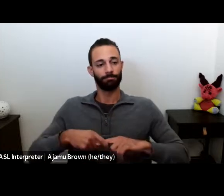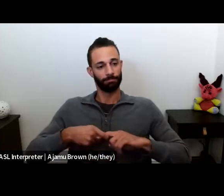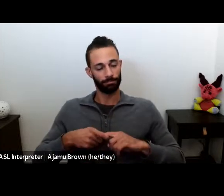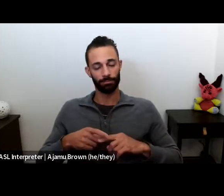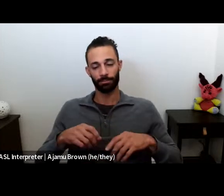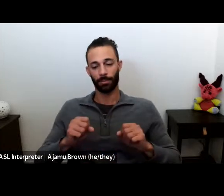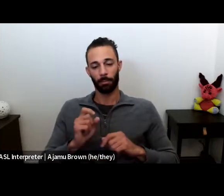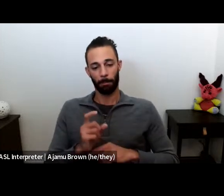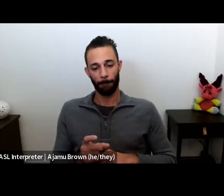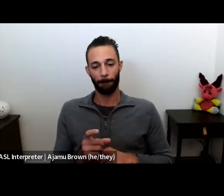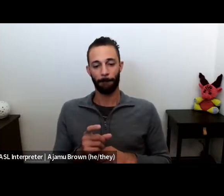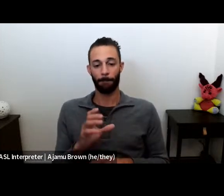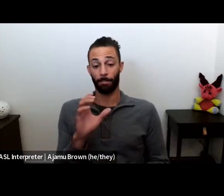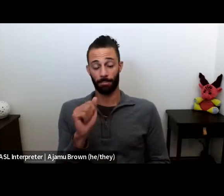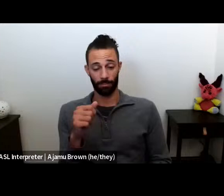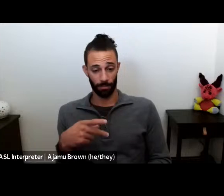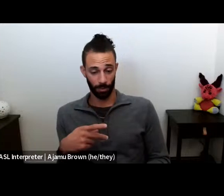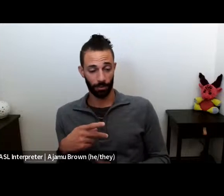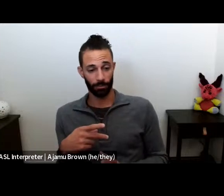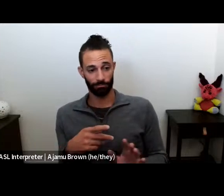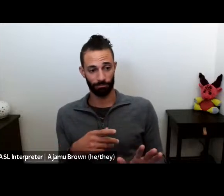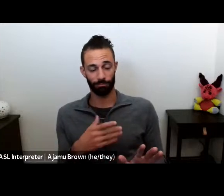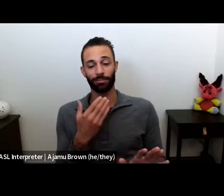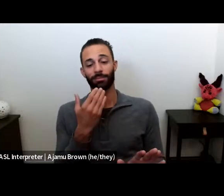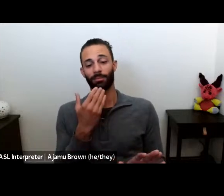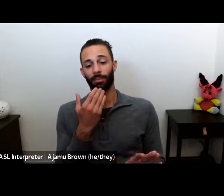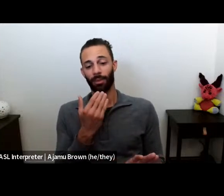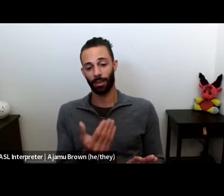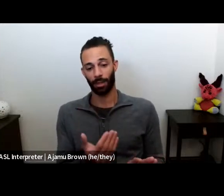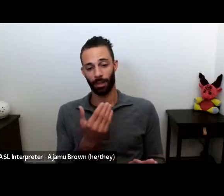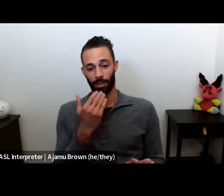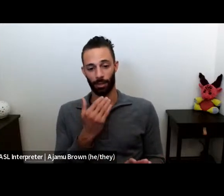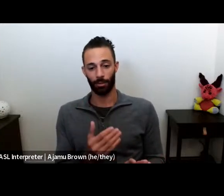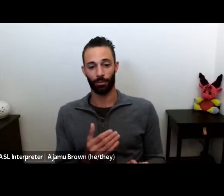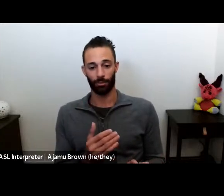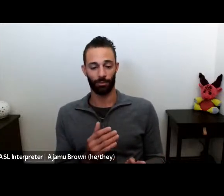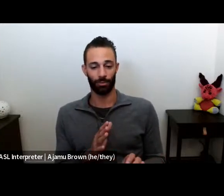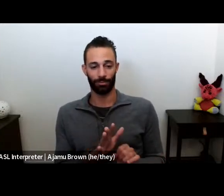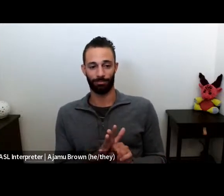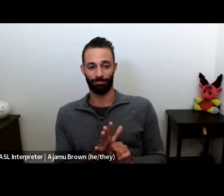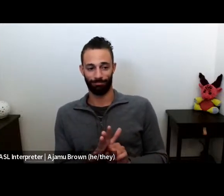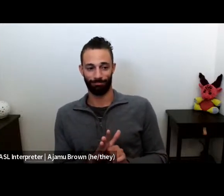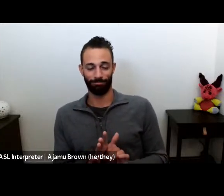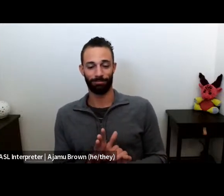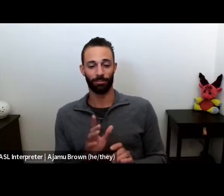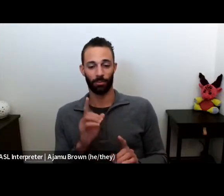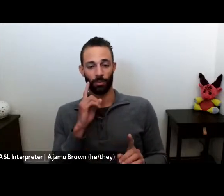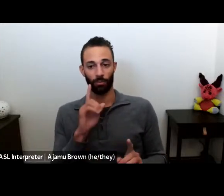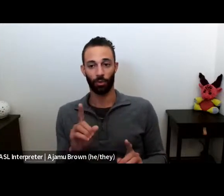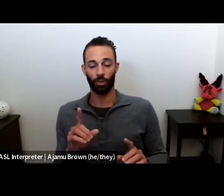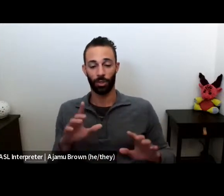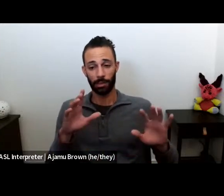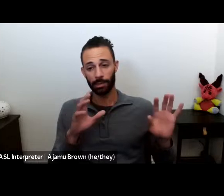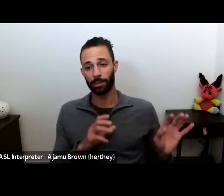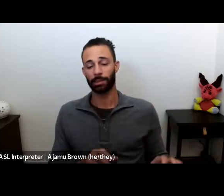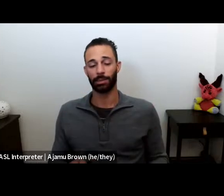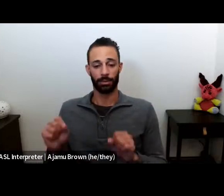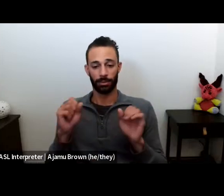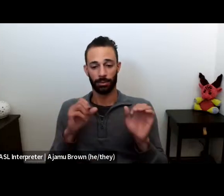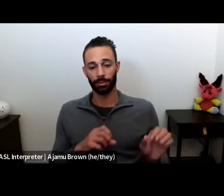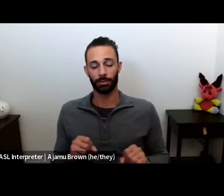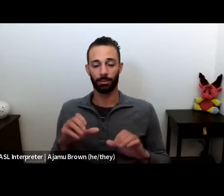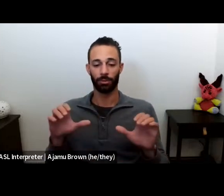Capricorns, thank you so much for doing so much